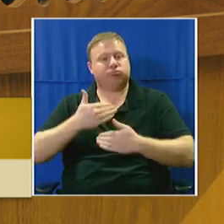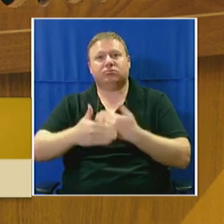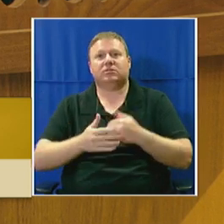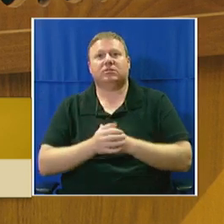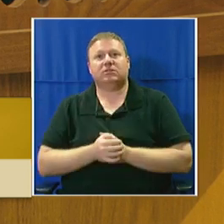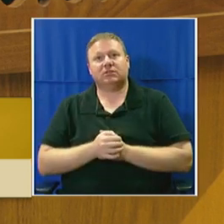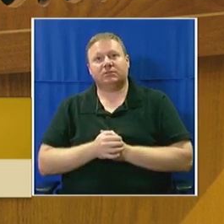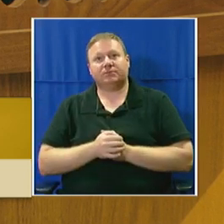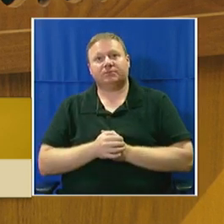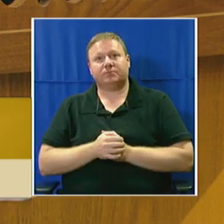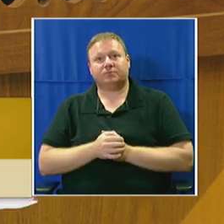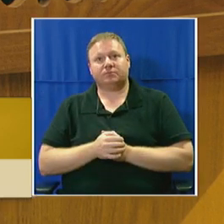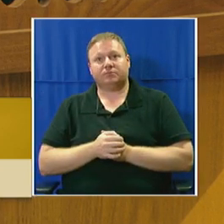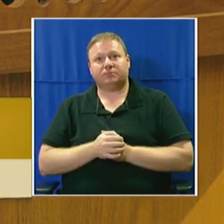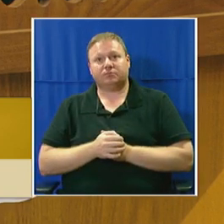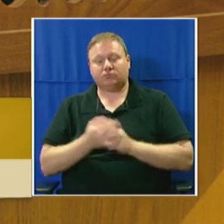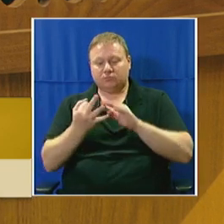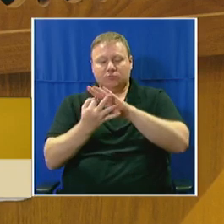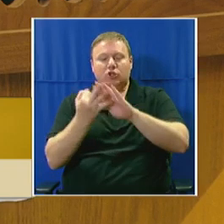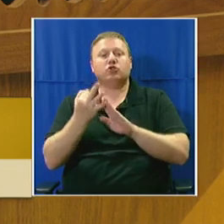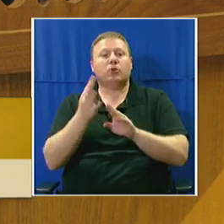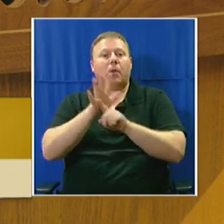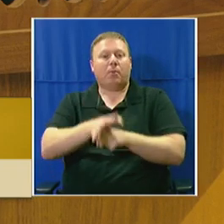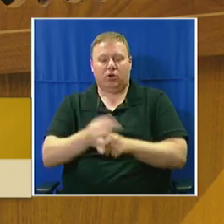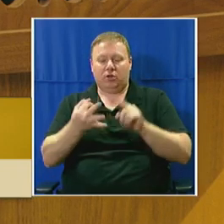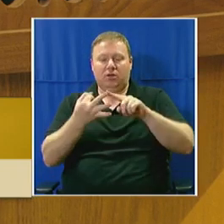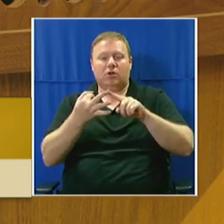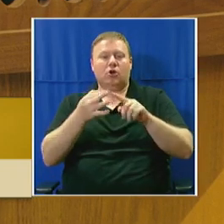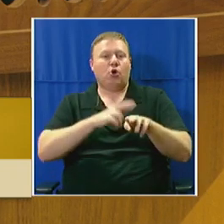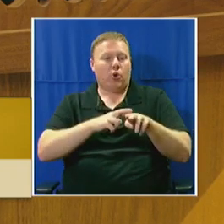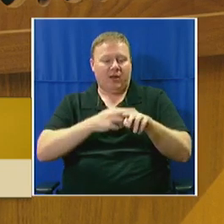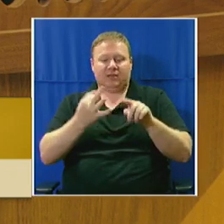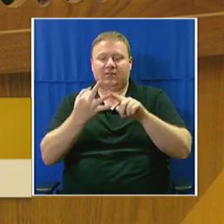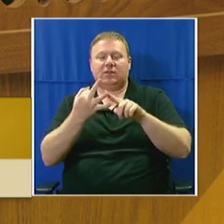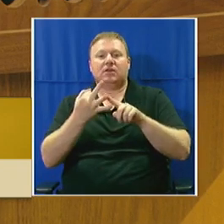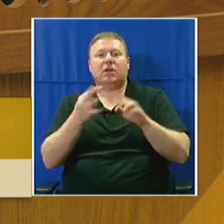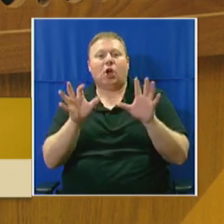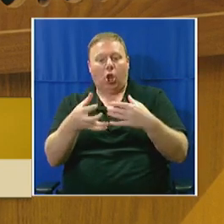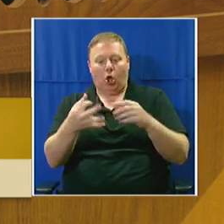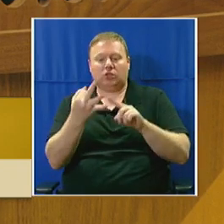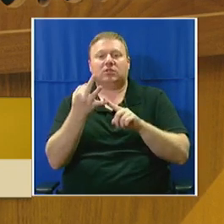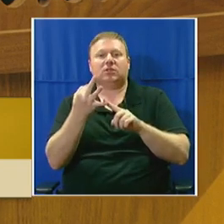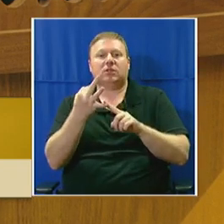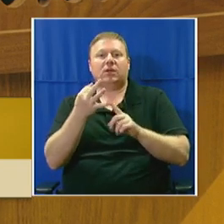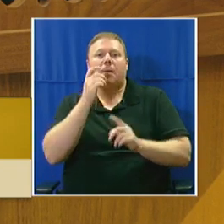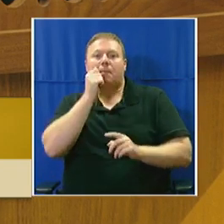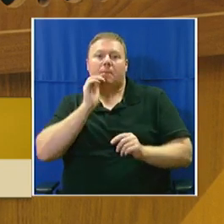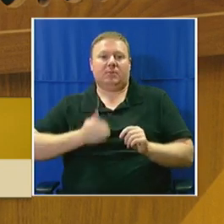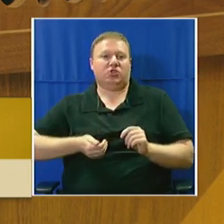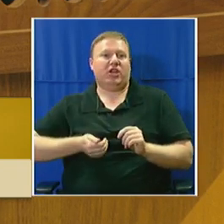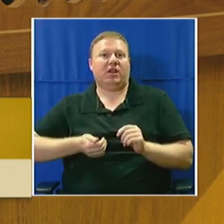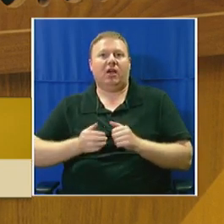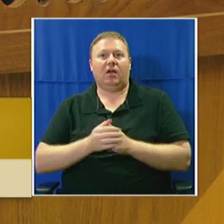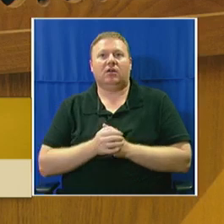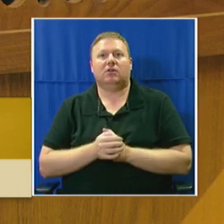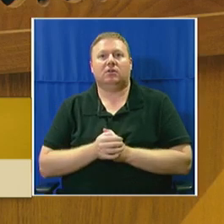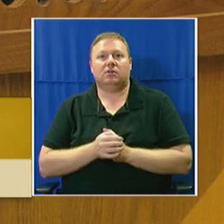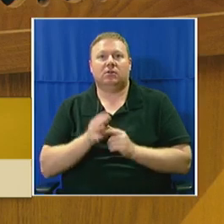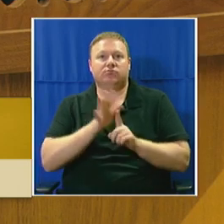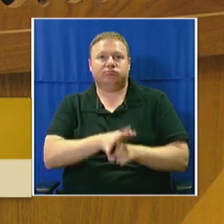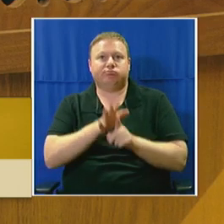women we indeed can no longer breathe in this Society women have suffered the most from the neoliberal reality of the past 20 years